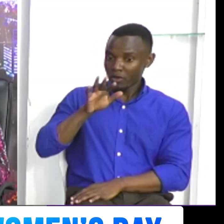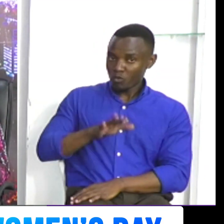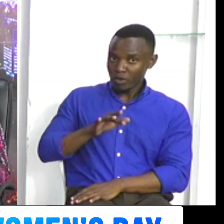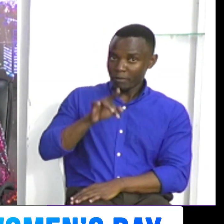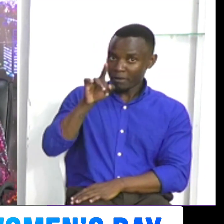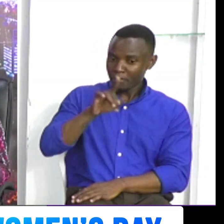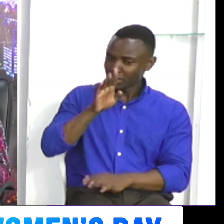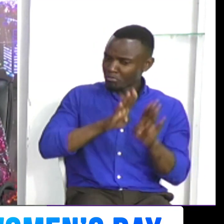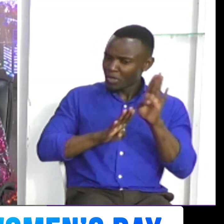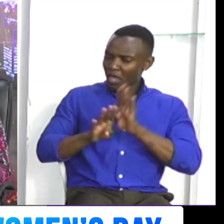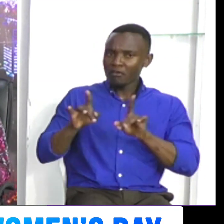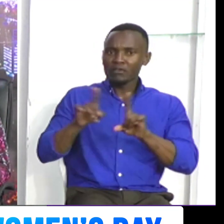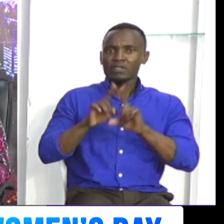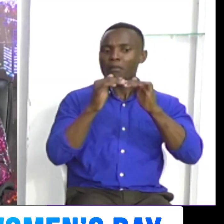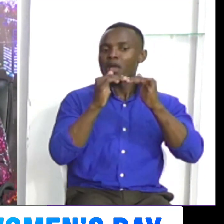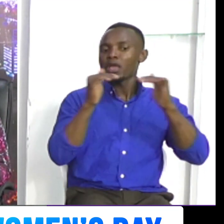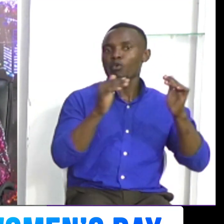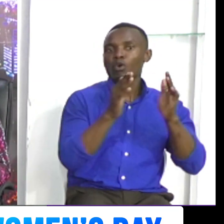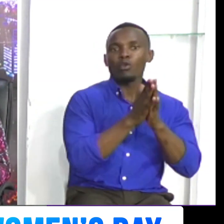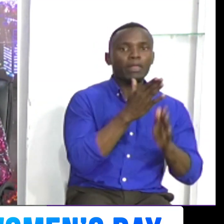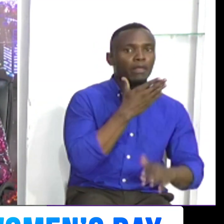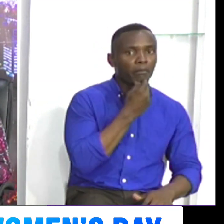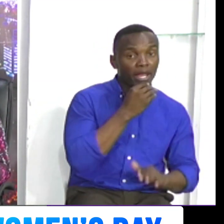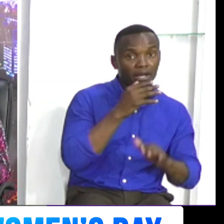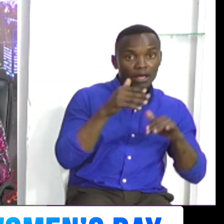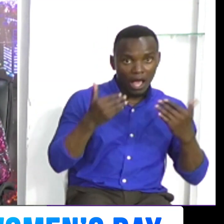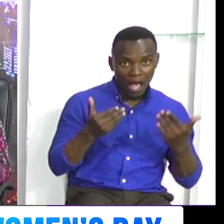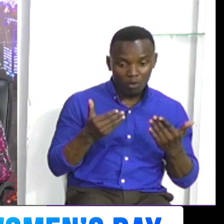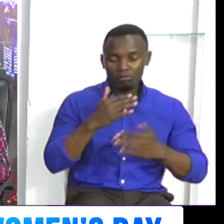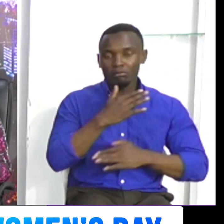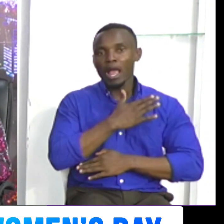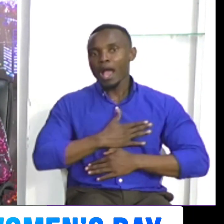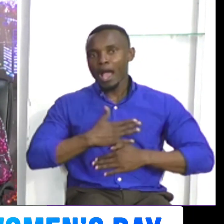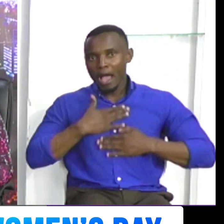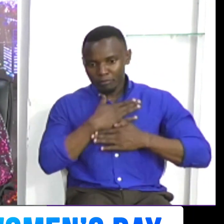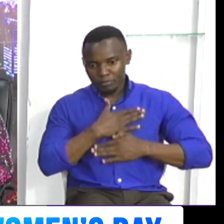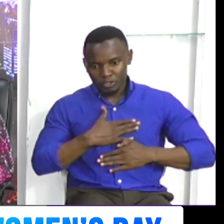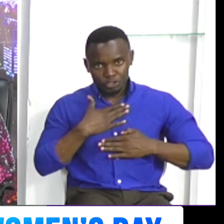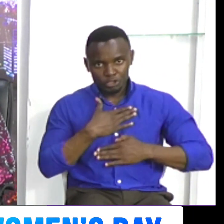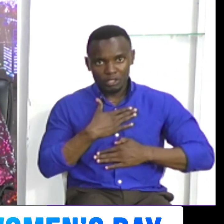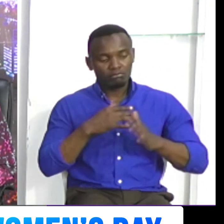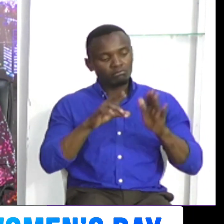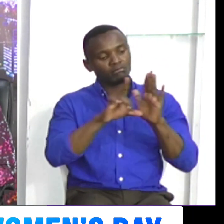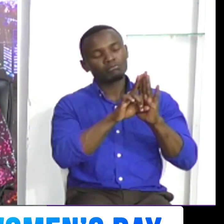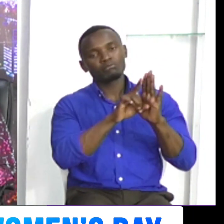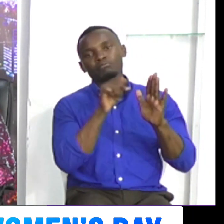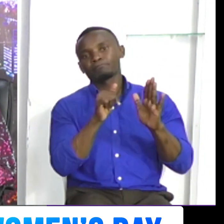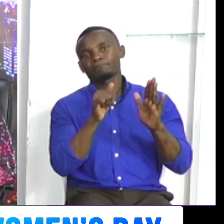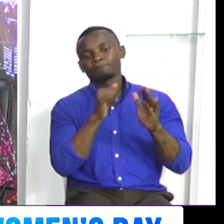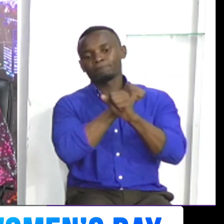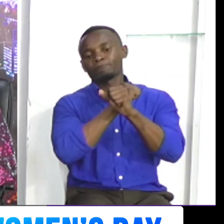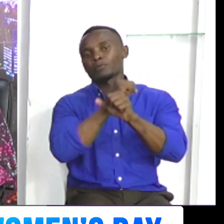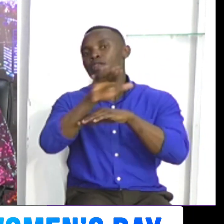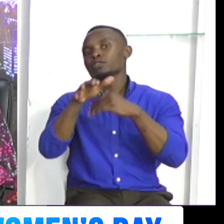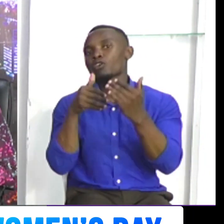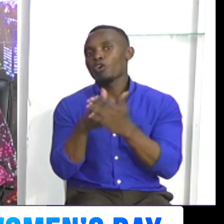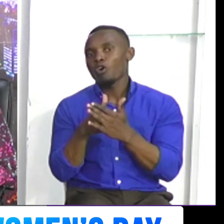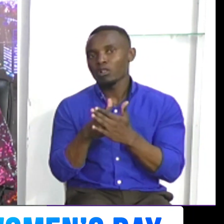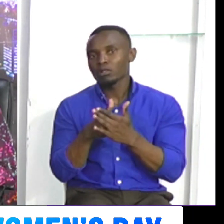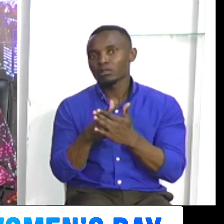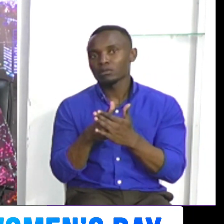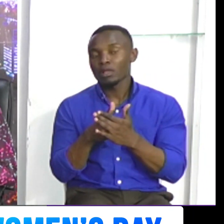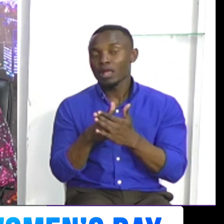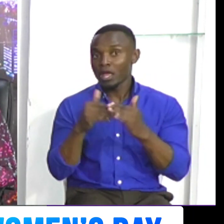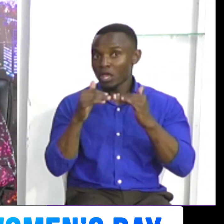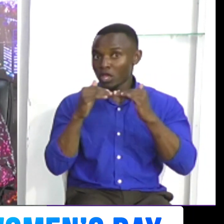men, in terms of appreciating that this law protects us all. Yeah, we have true. equal access to